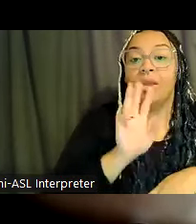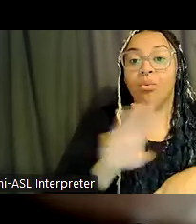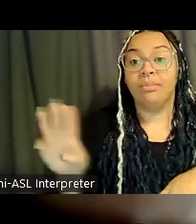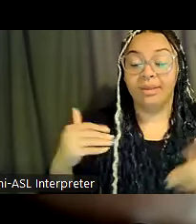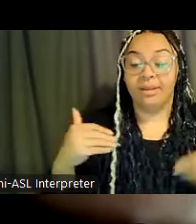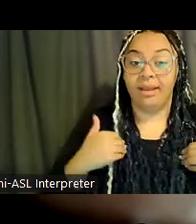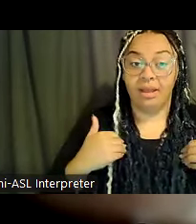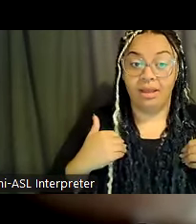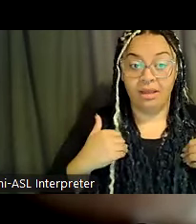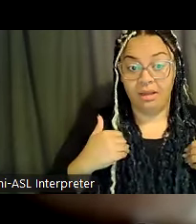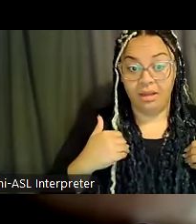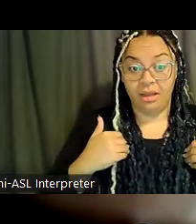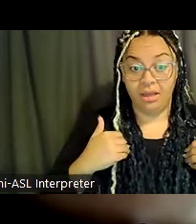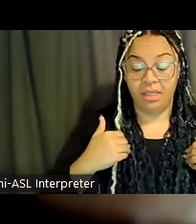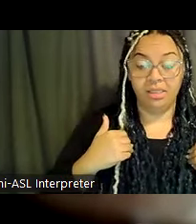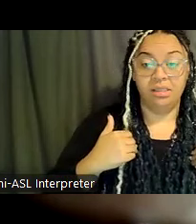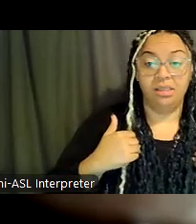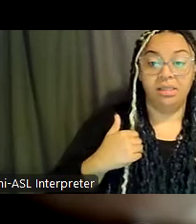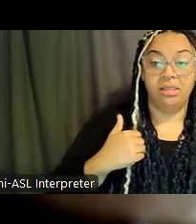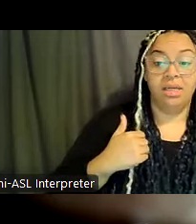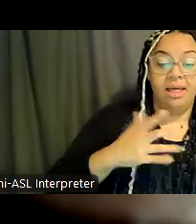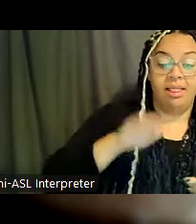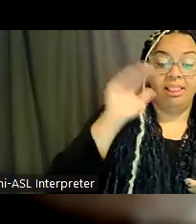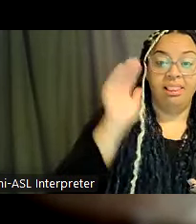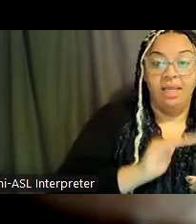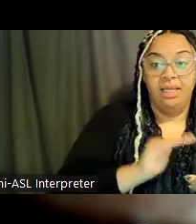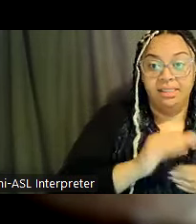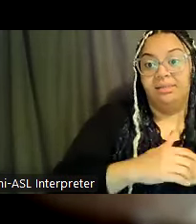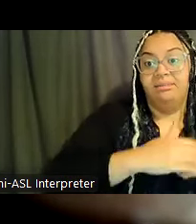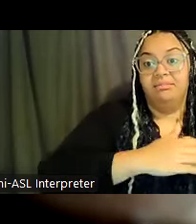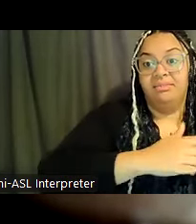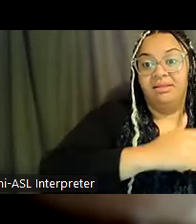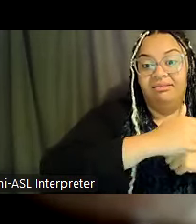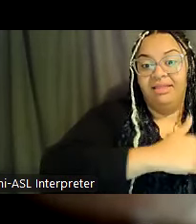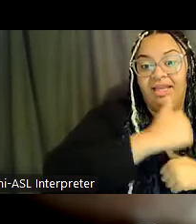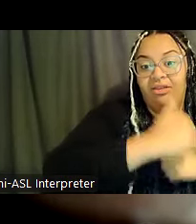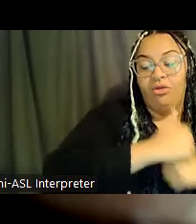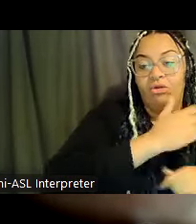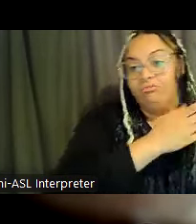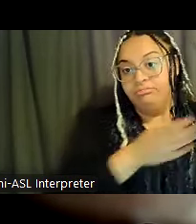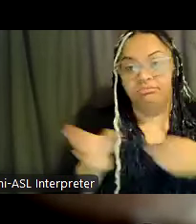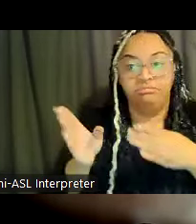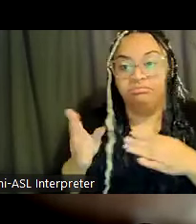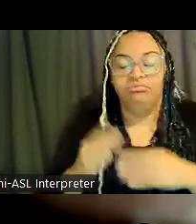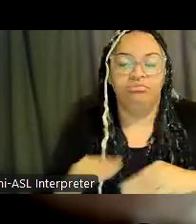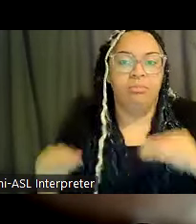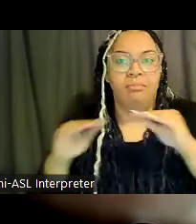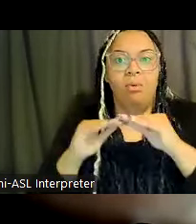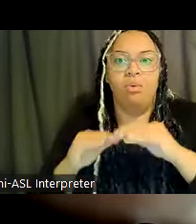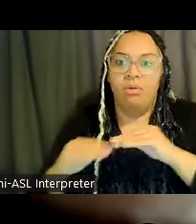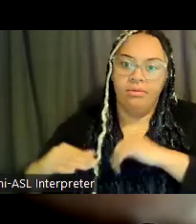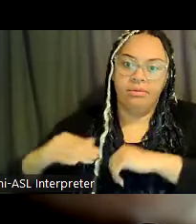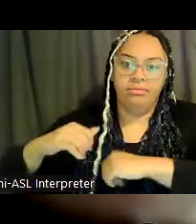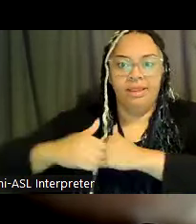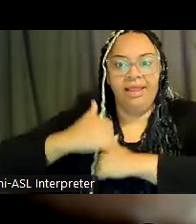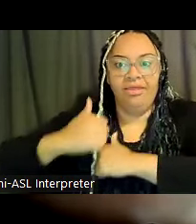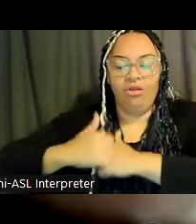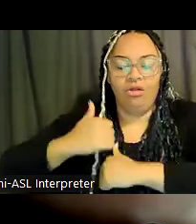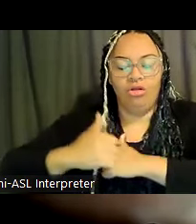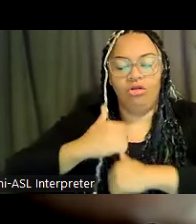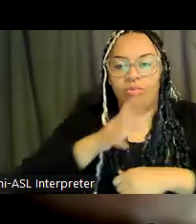from least severe to most severe or most intense when it comes to firearm risk